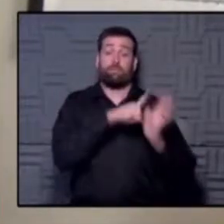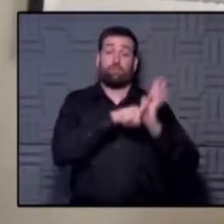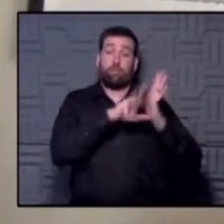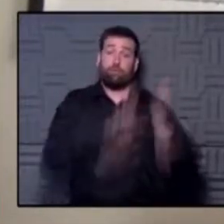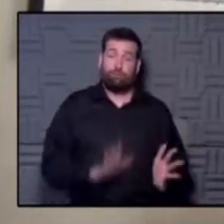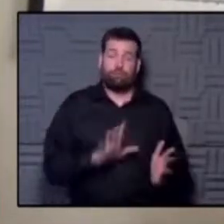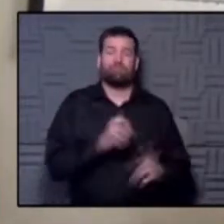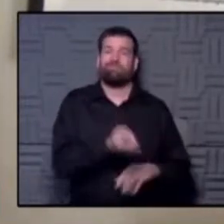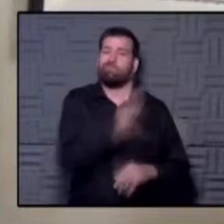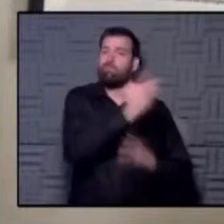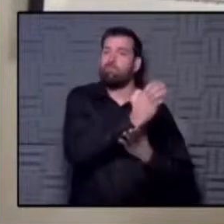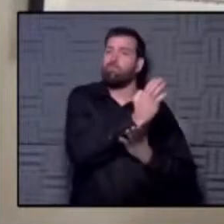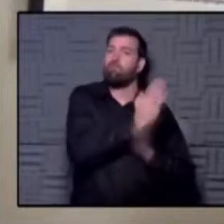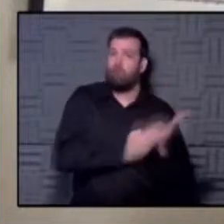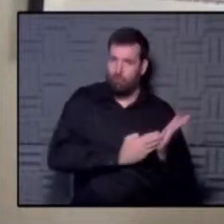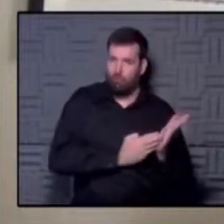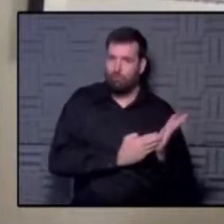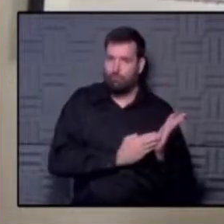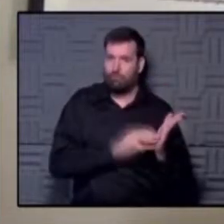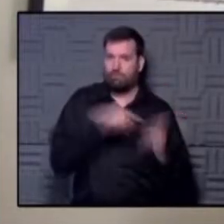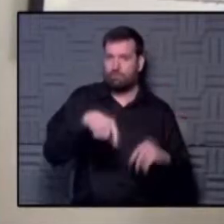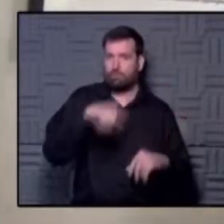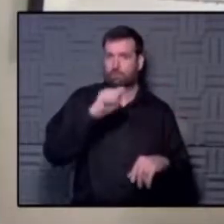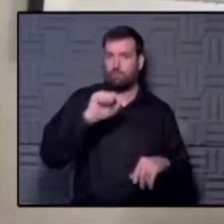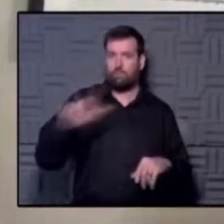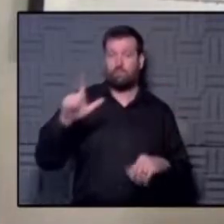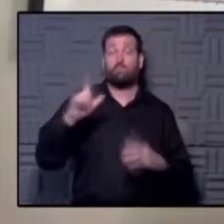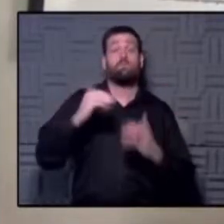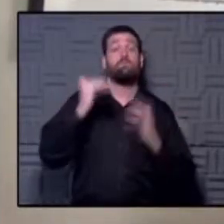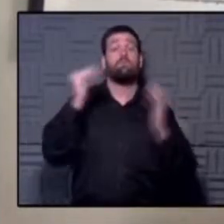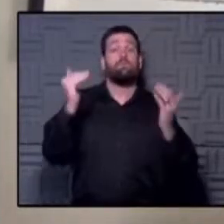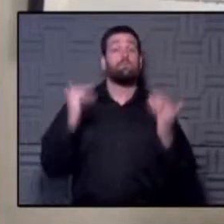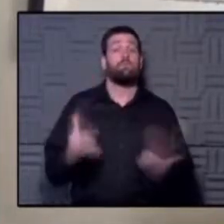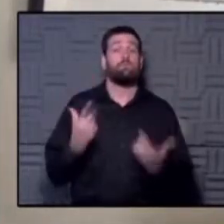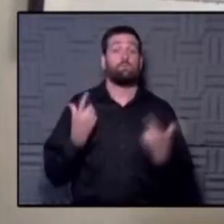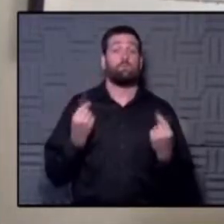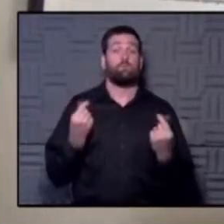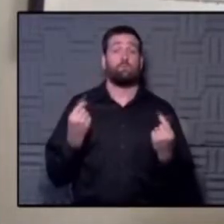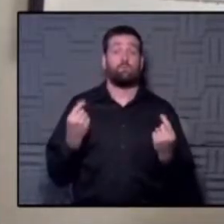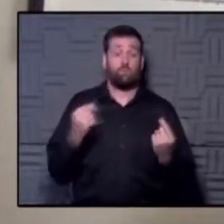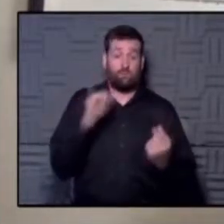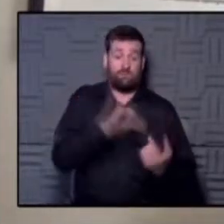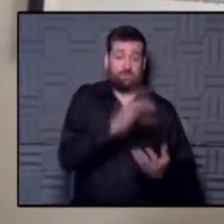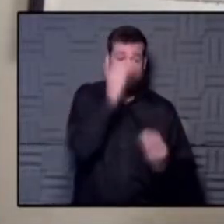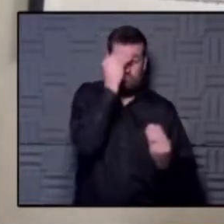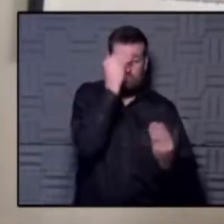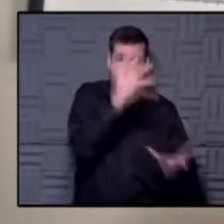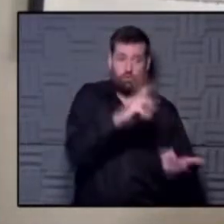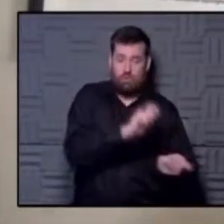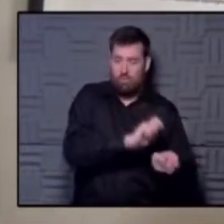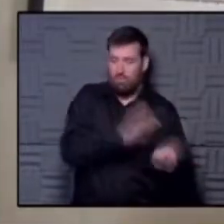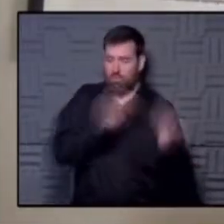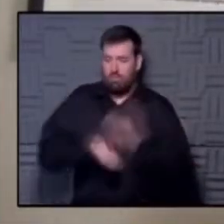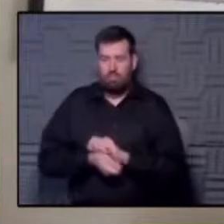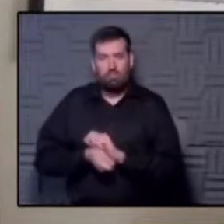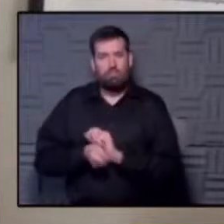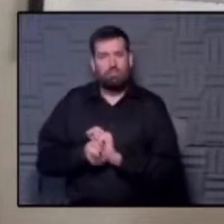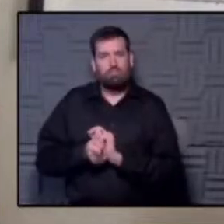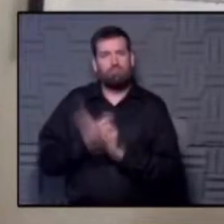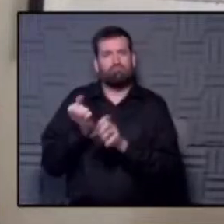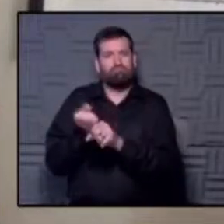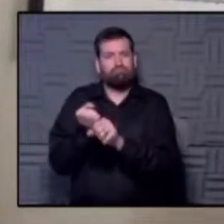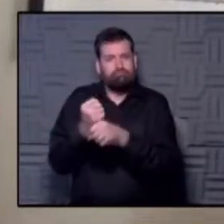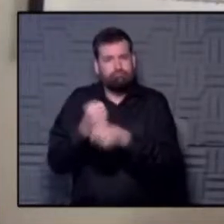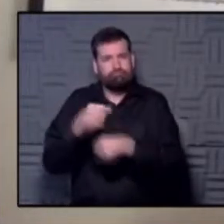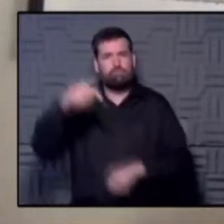one piece of what this tool does. The next thing it does is it converts that information into a QR code.